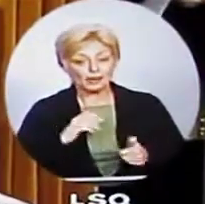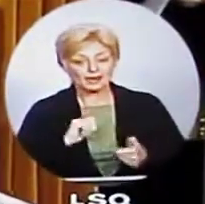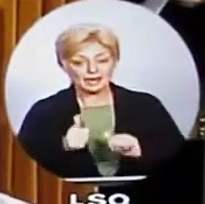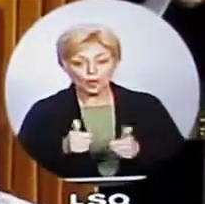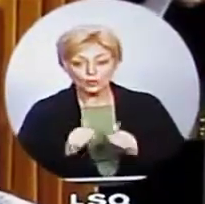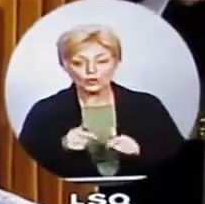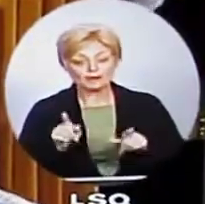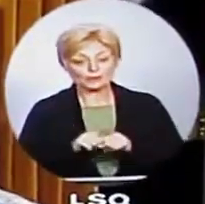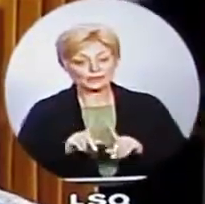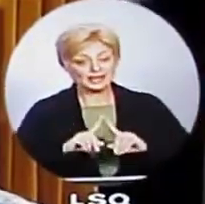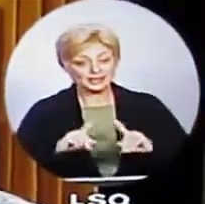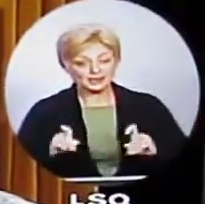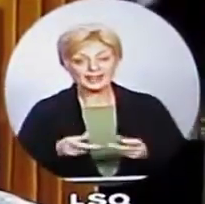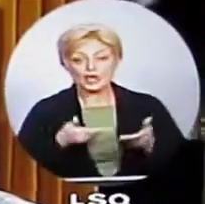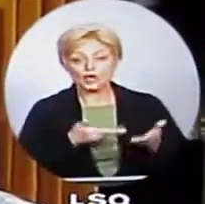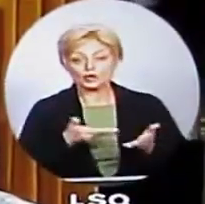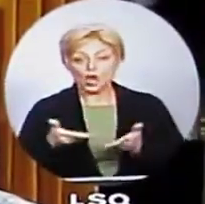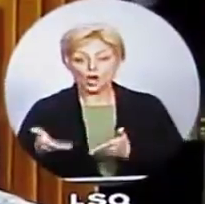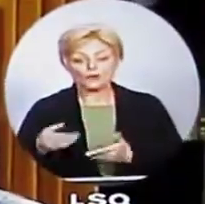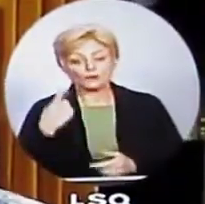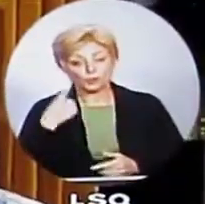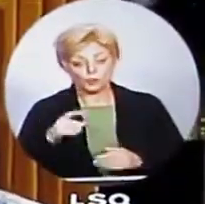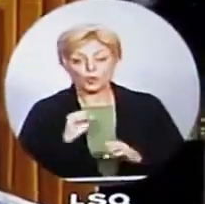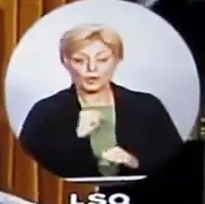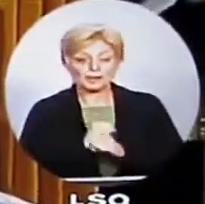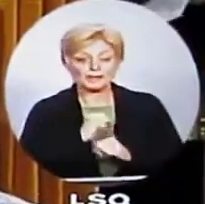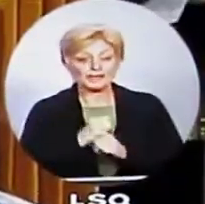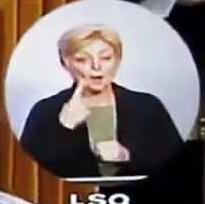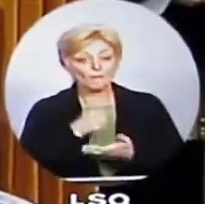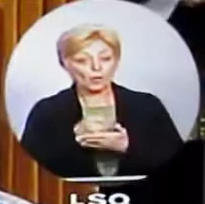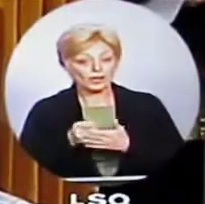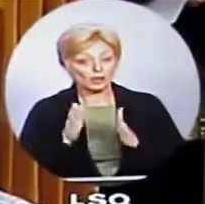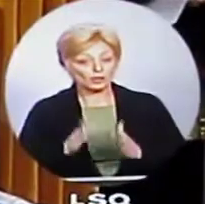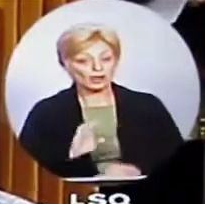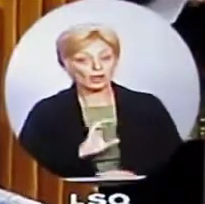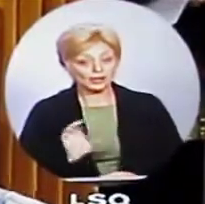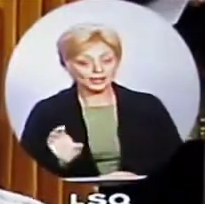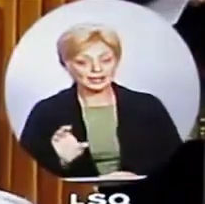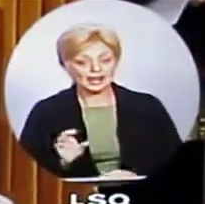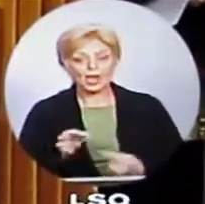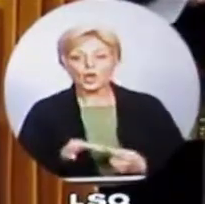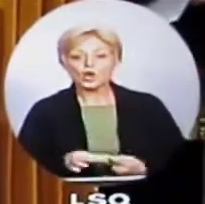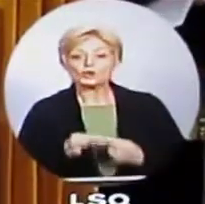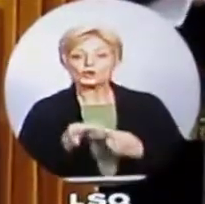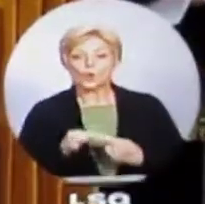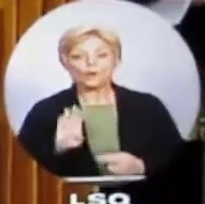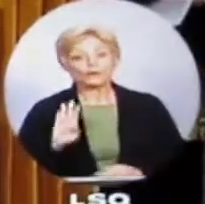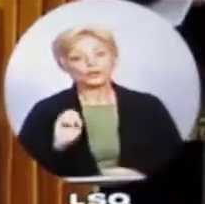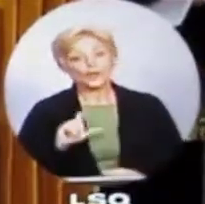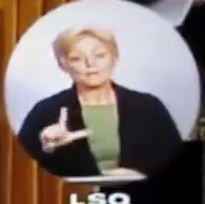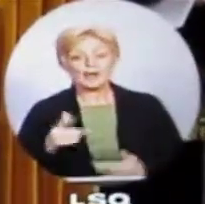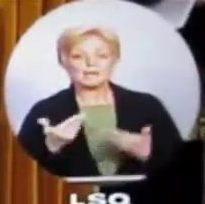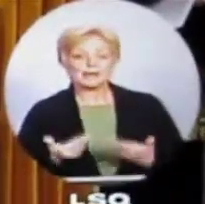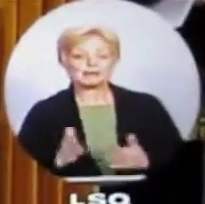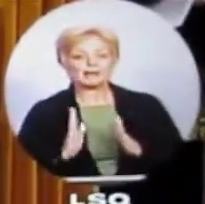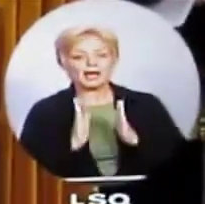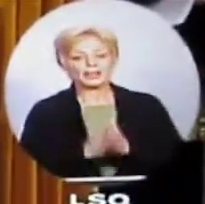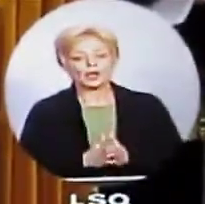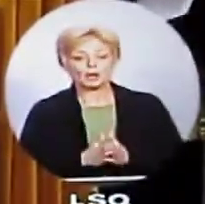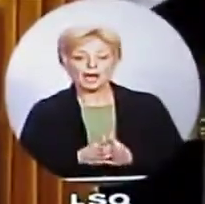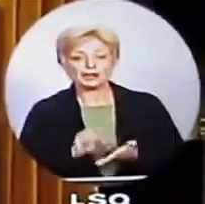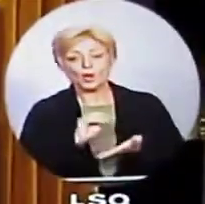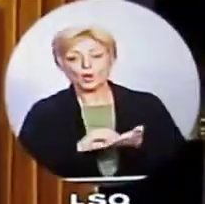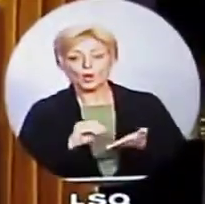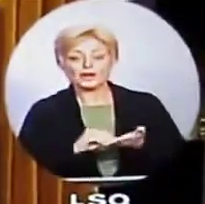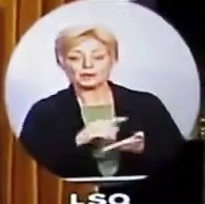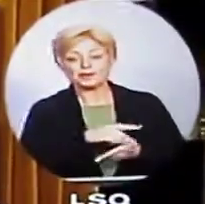capital importance of diversity of offer and competition for consumers, except that Bell is